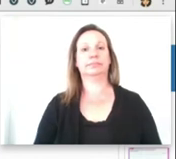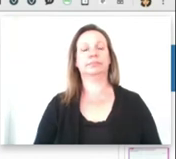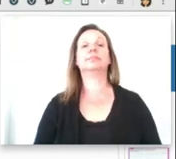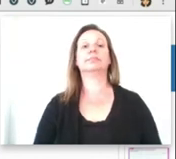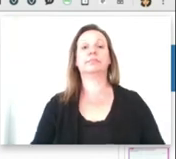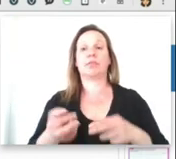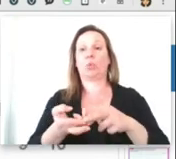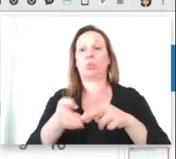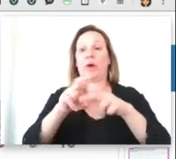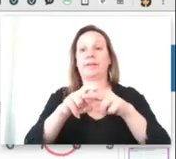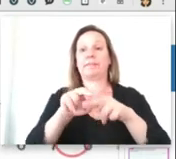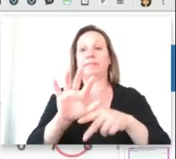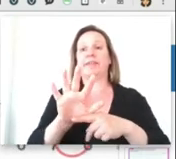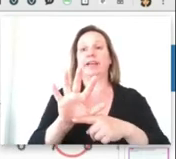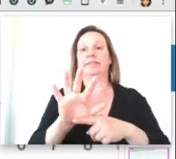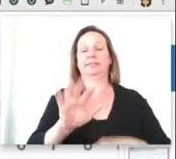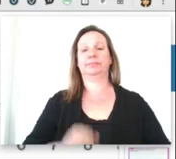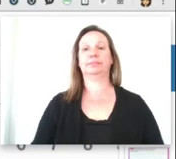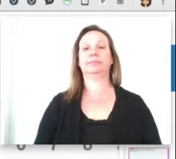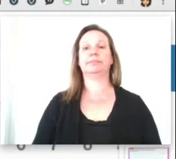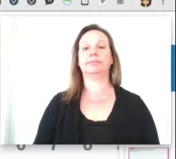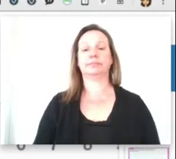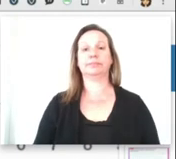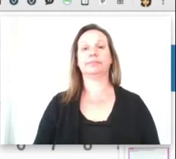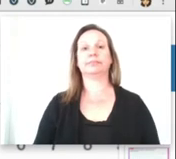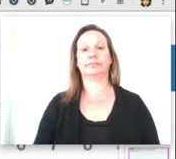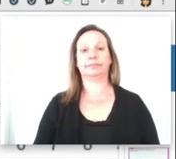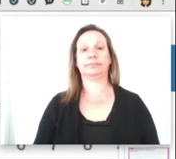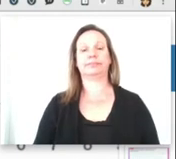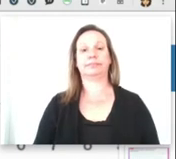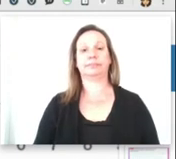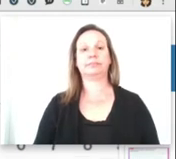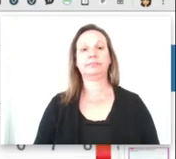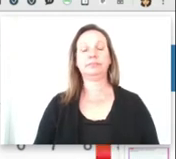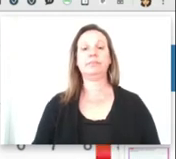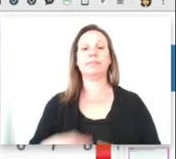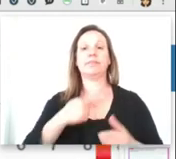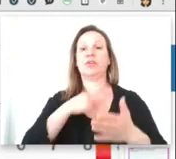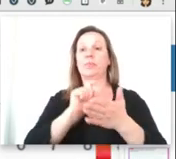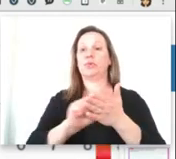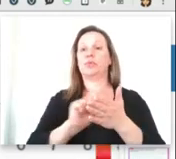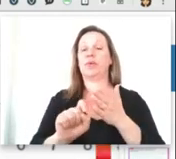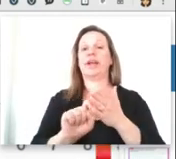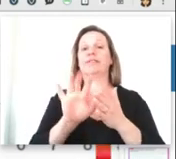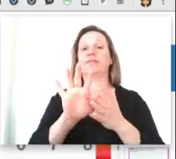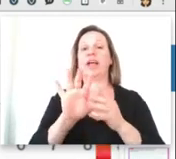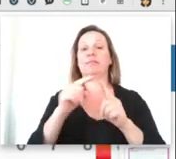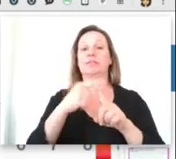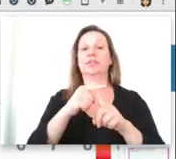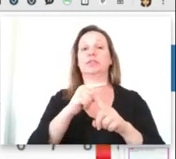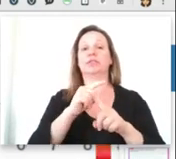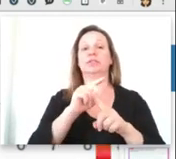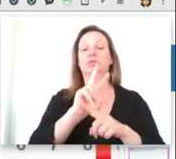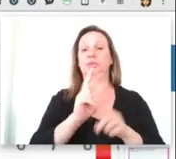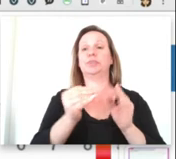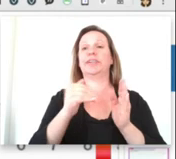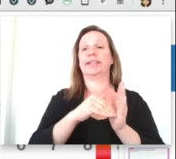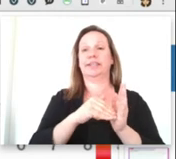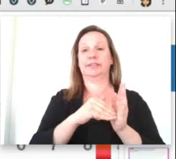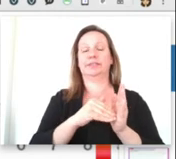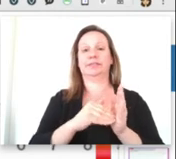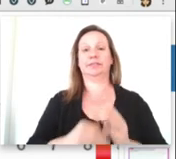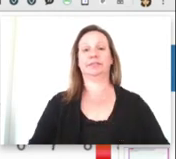And it's about 5. We rounded up last time. So I can go ahead and fill in the rest of my equation. Plus 5